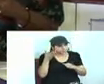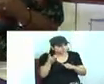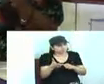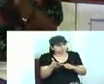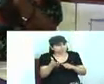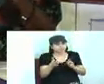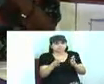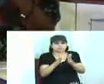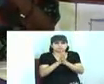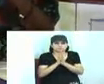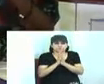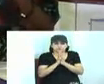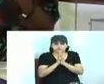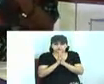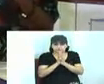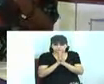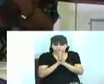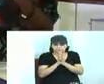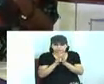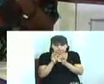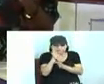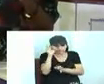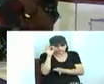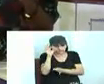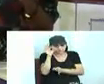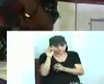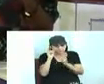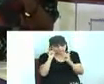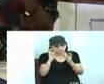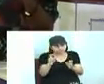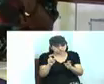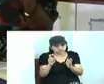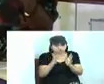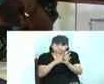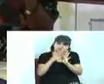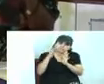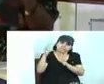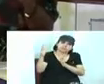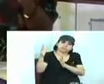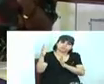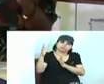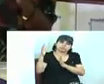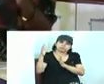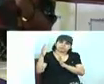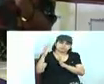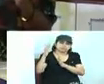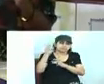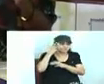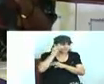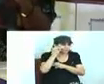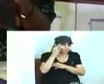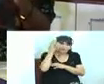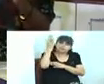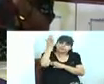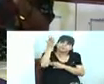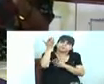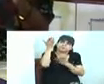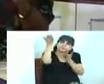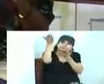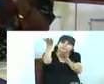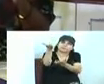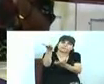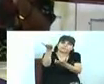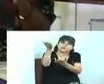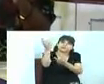We ask that your spirit just give them glory and strength that they will know you're there. You're always